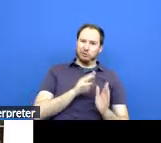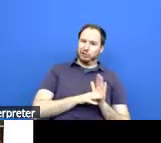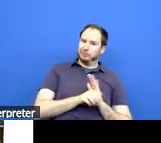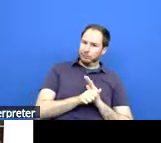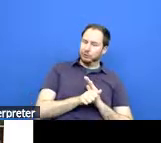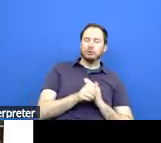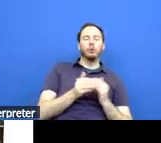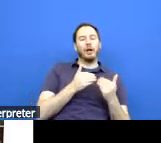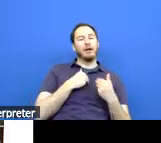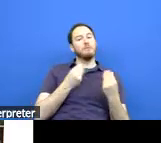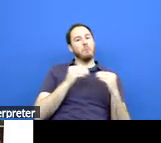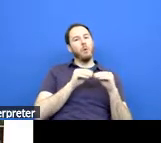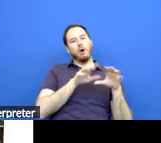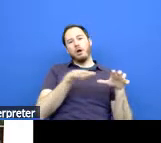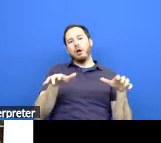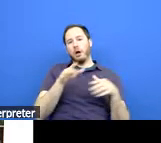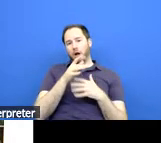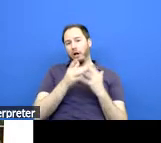size will help.